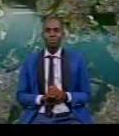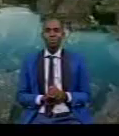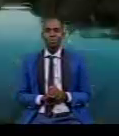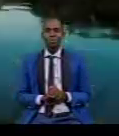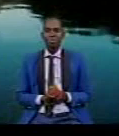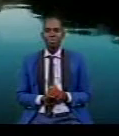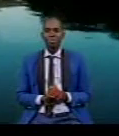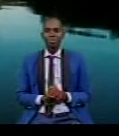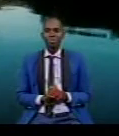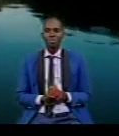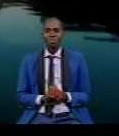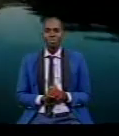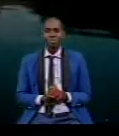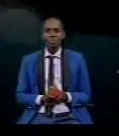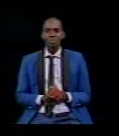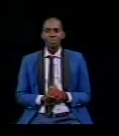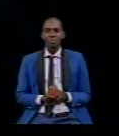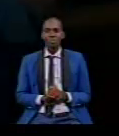your night.